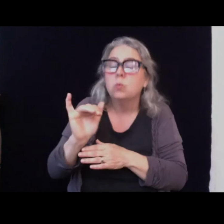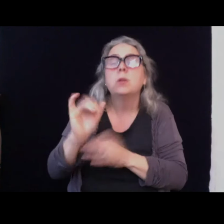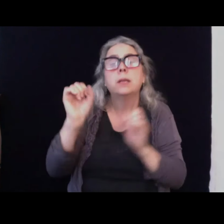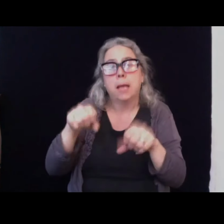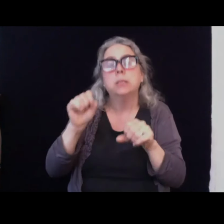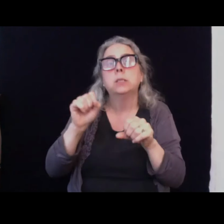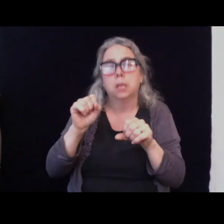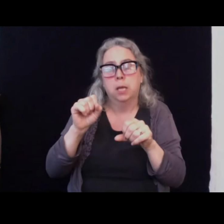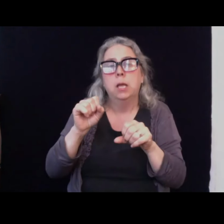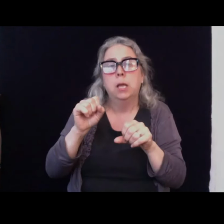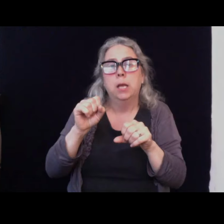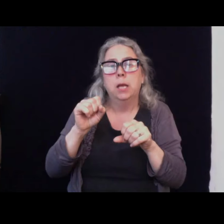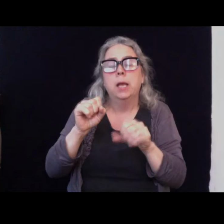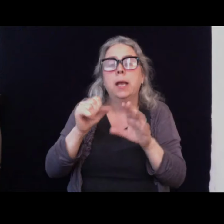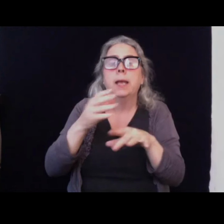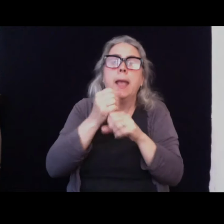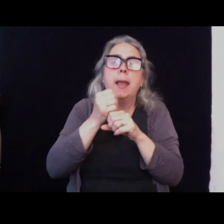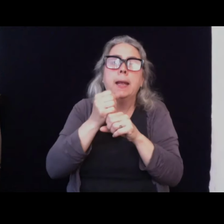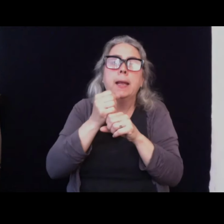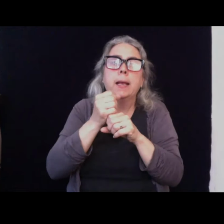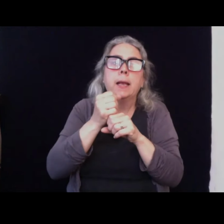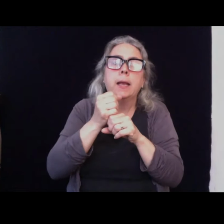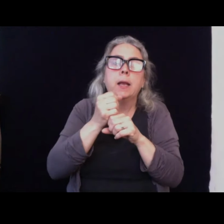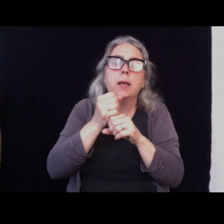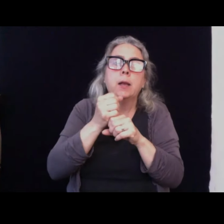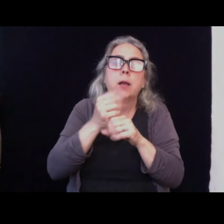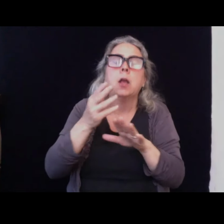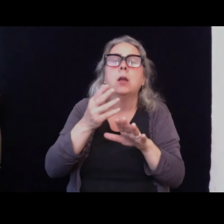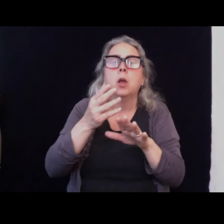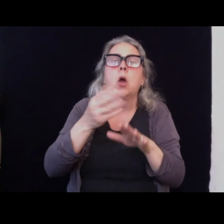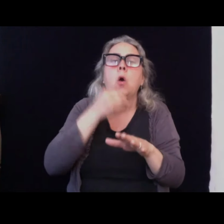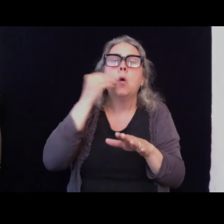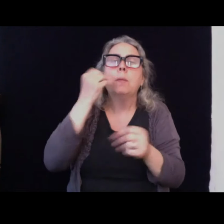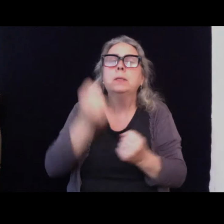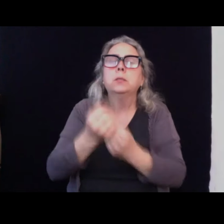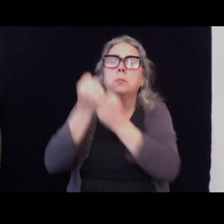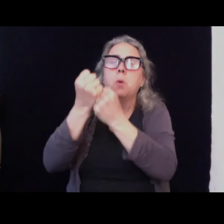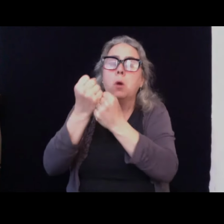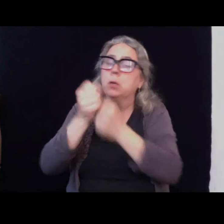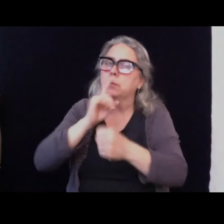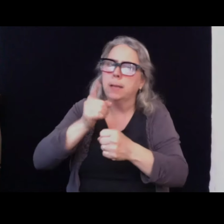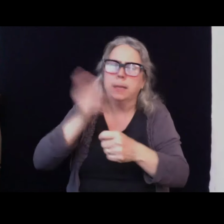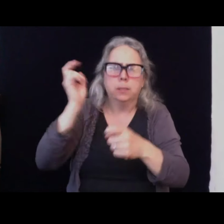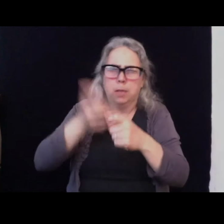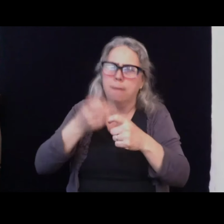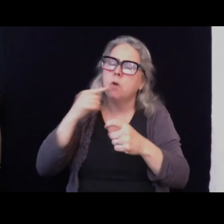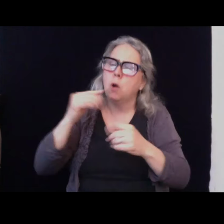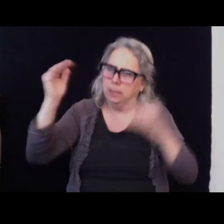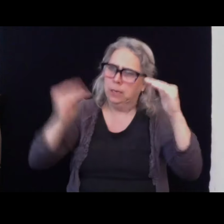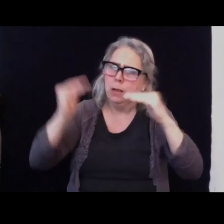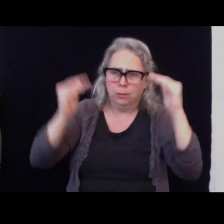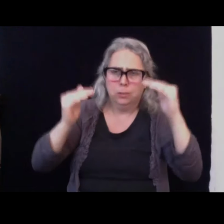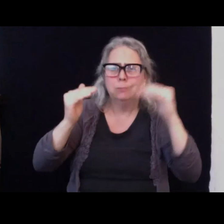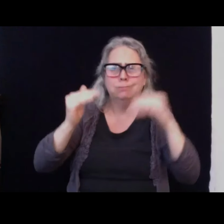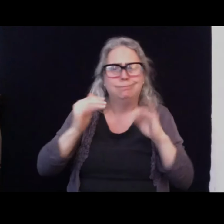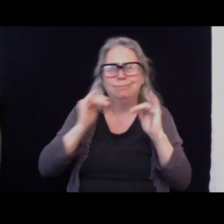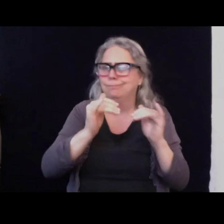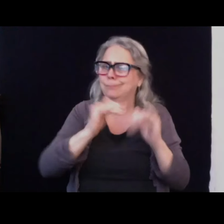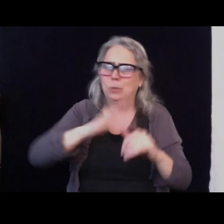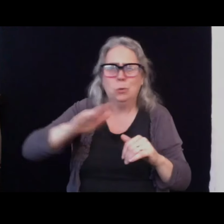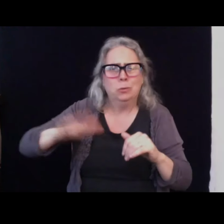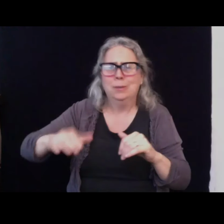keeping it, because getting especially hourly home support is as difficult for adults as it is for children to